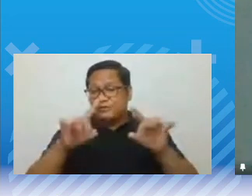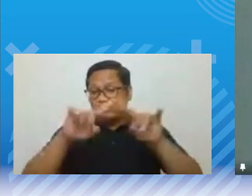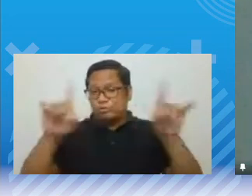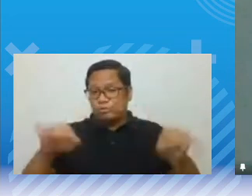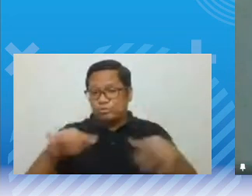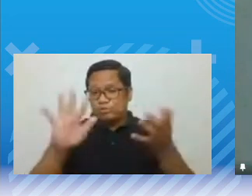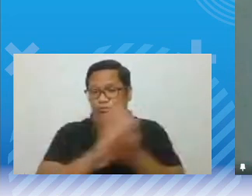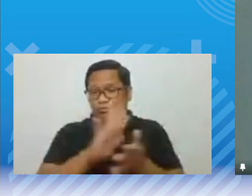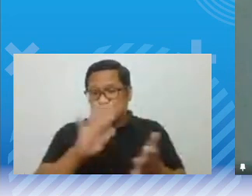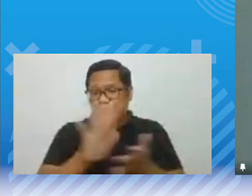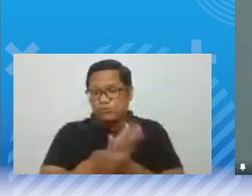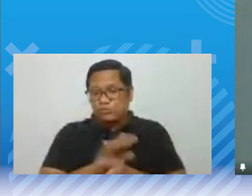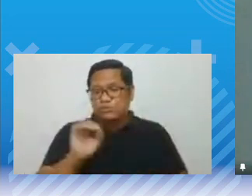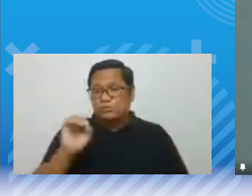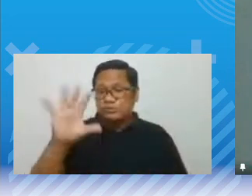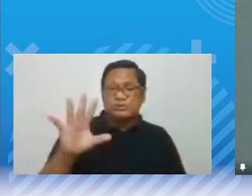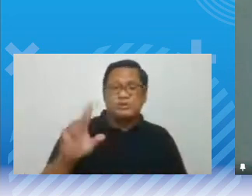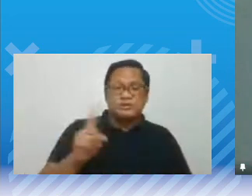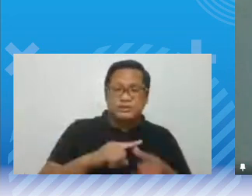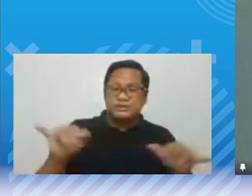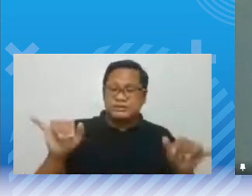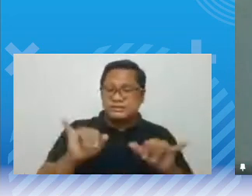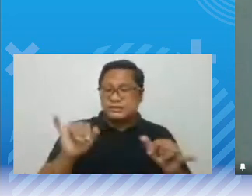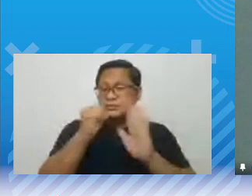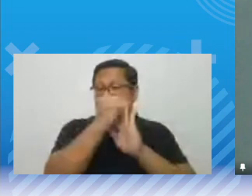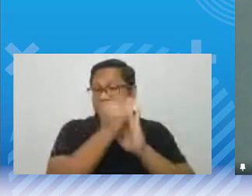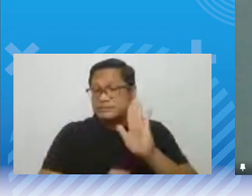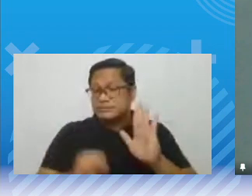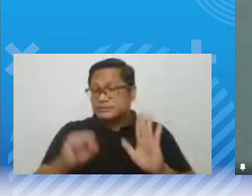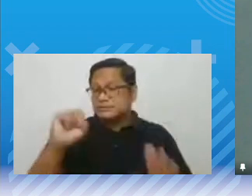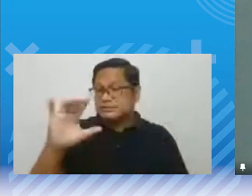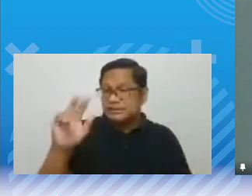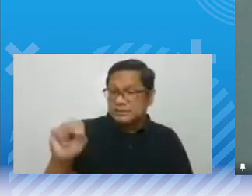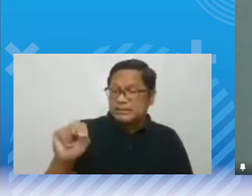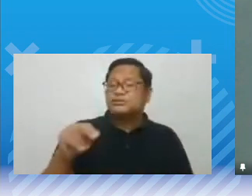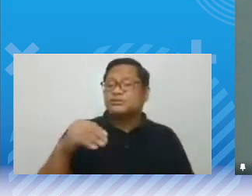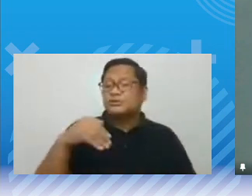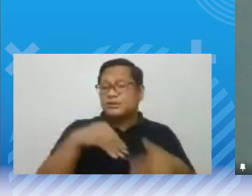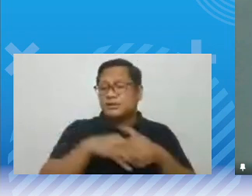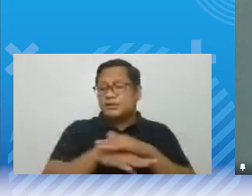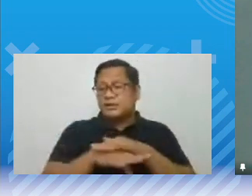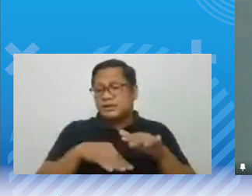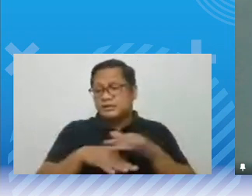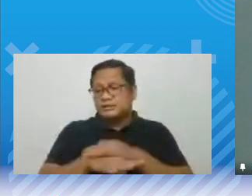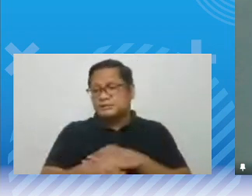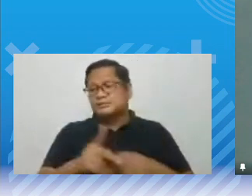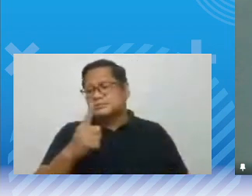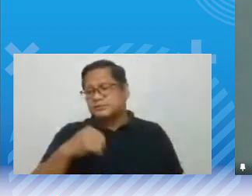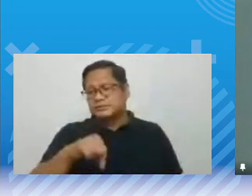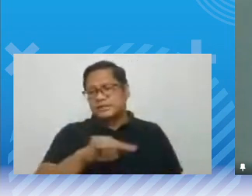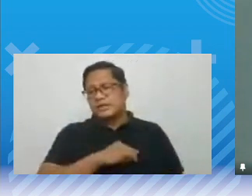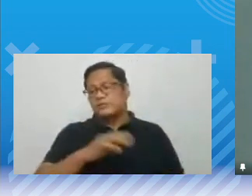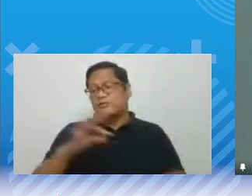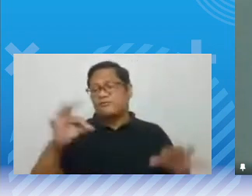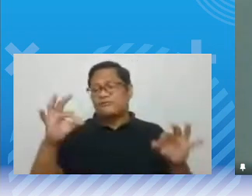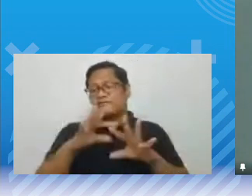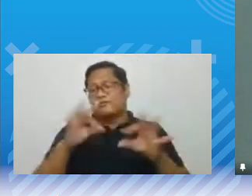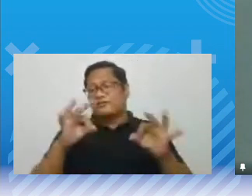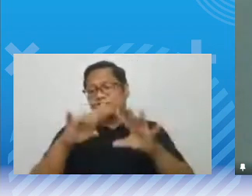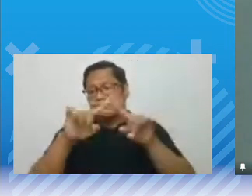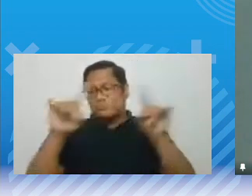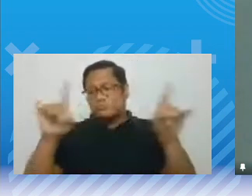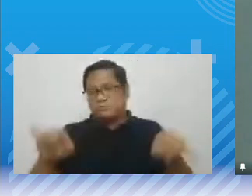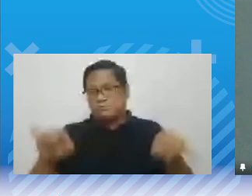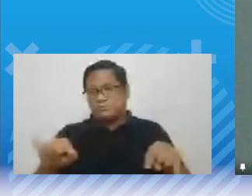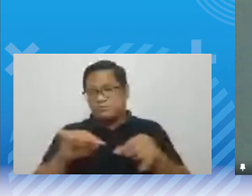or you may also scan the QR code para po ma-access ang ating feedback form. Ayan po. So maraming